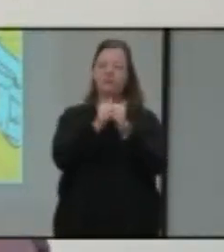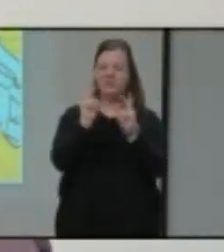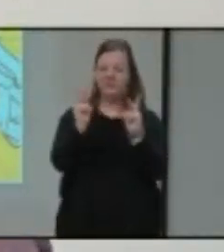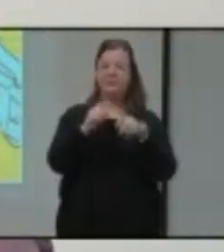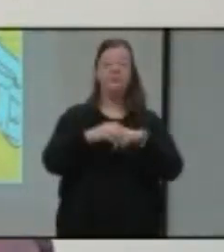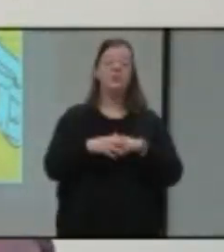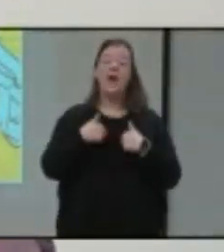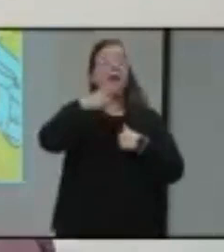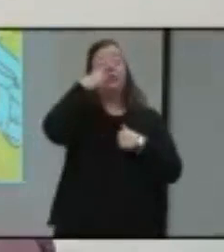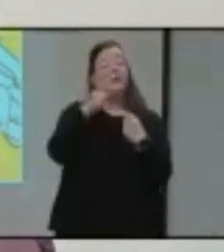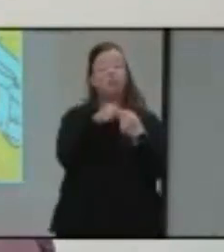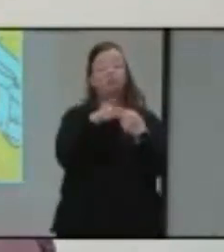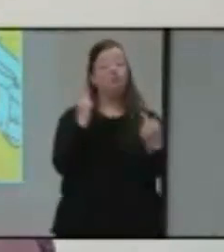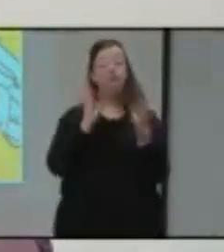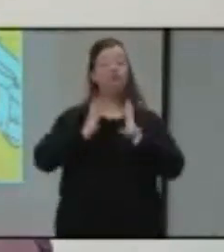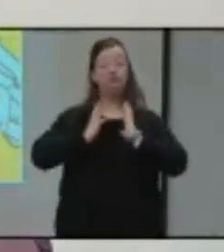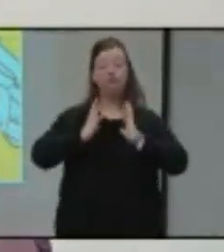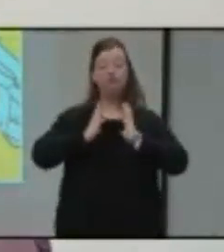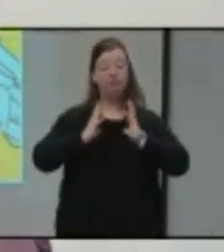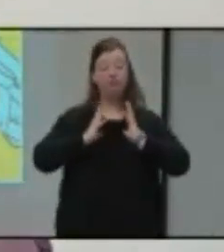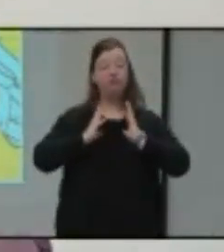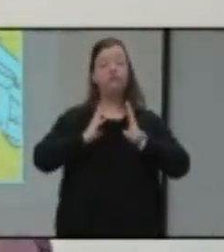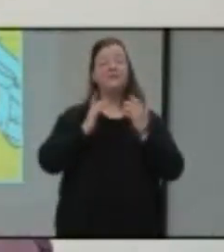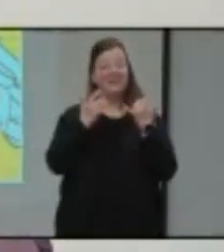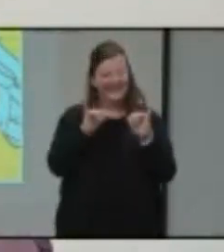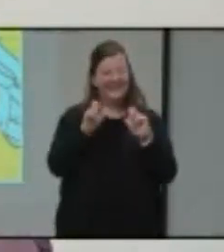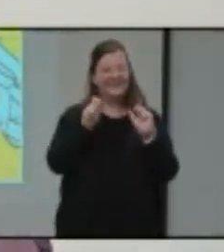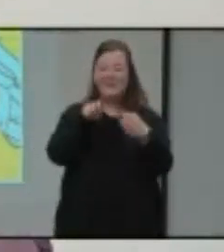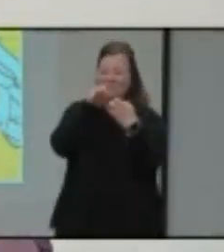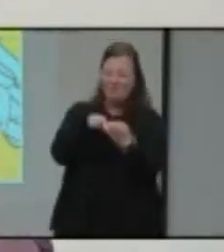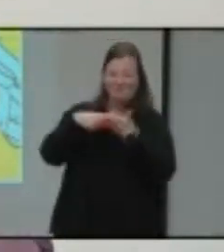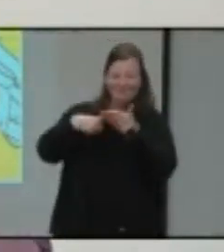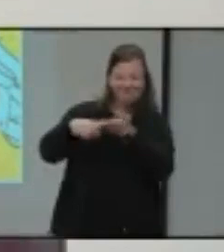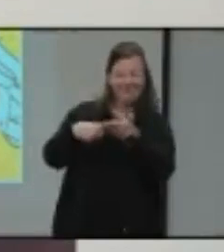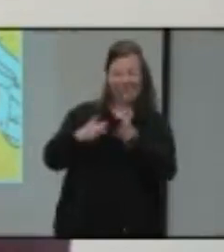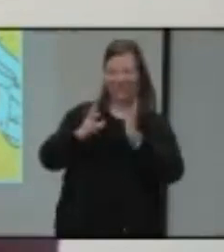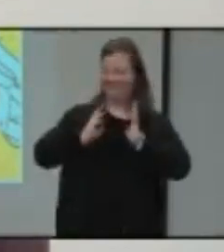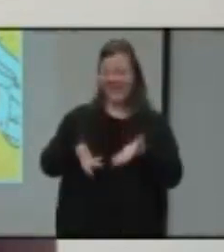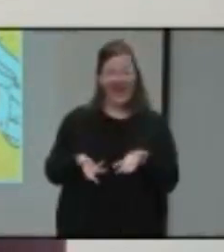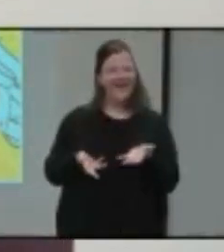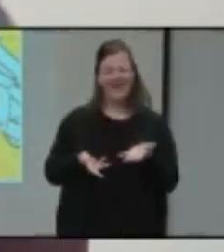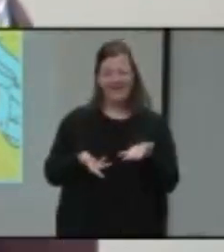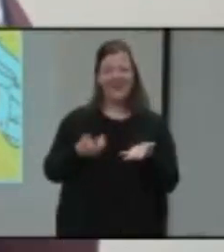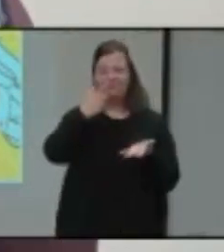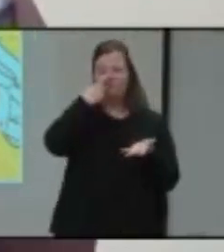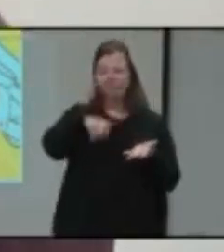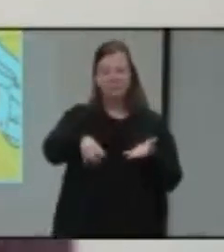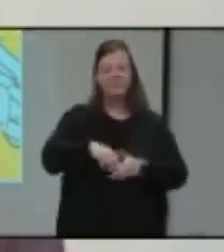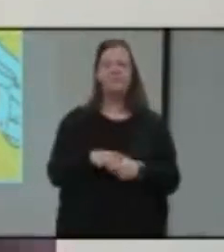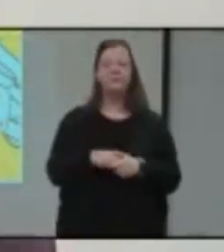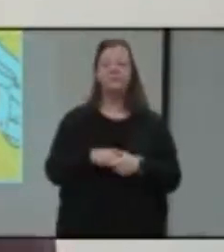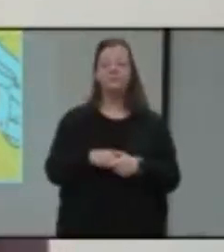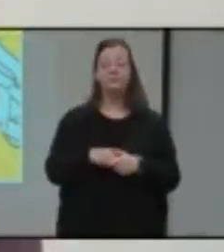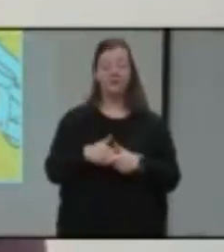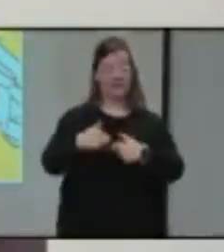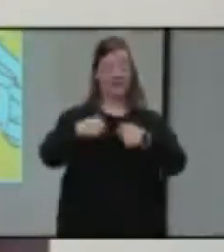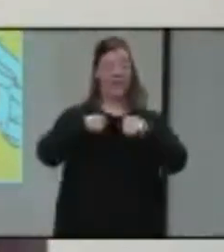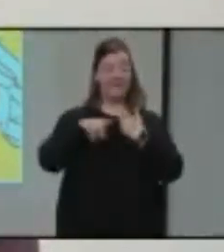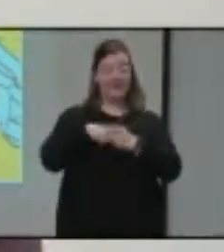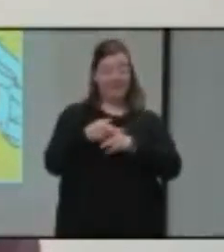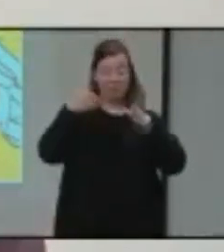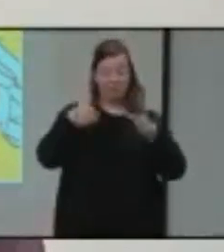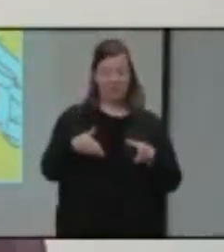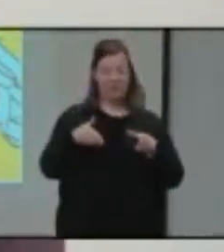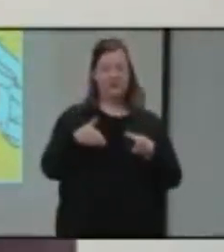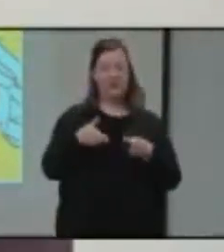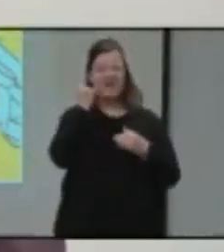okay with having a disagreement with somebody and still going to dinner. That's fine. I am not a person that takes